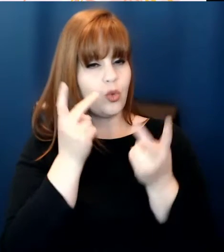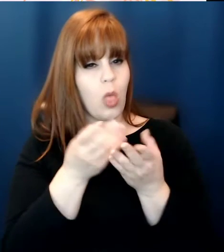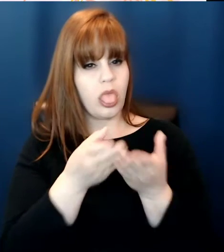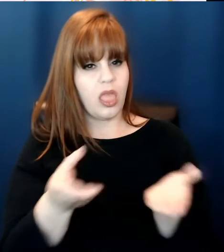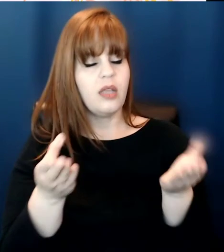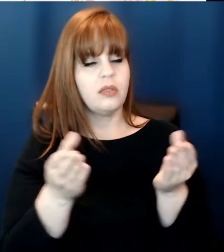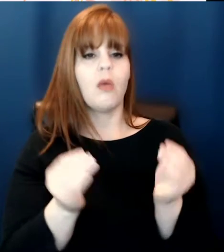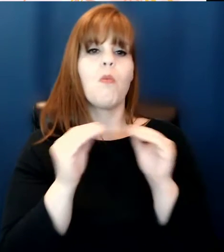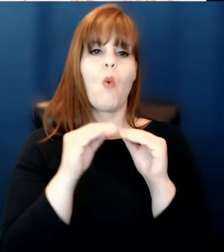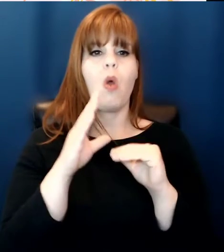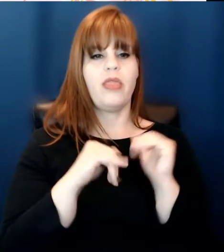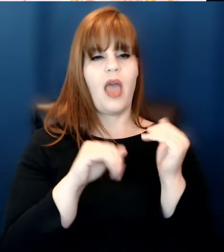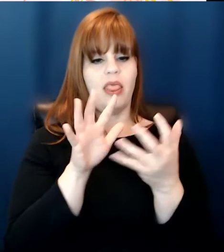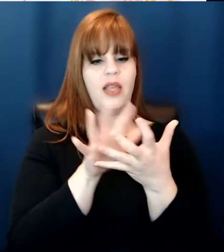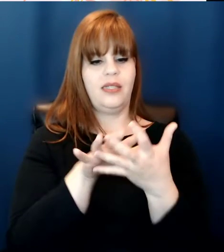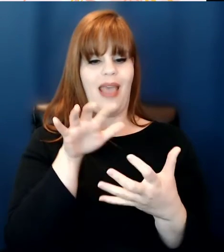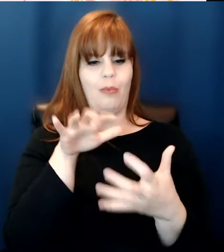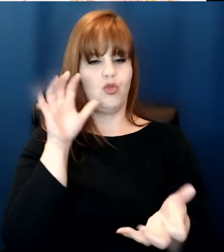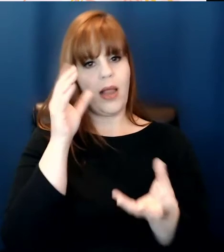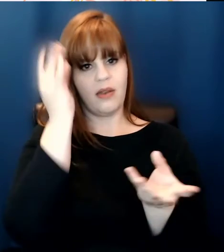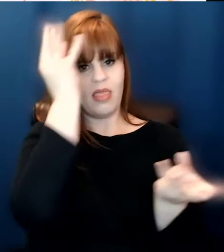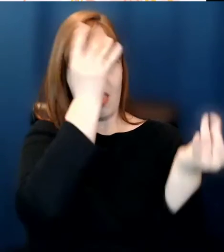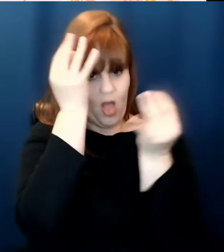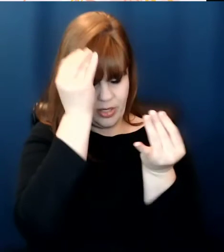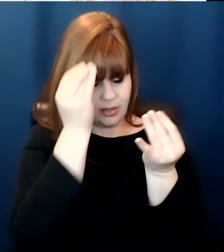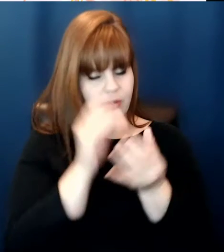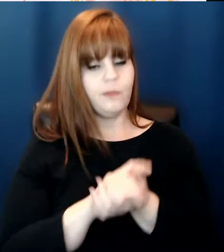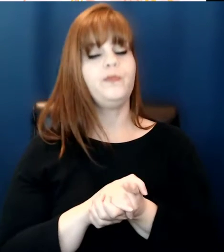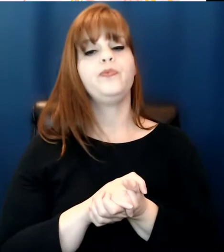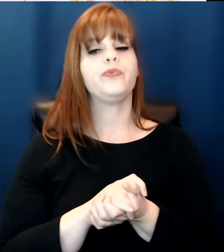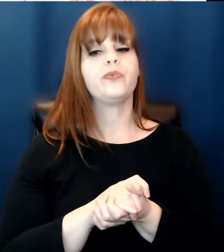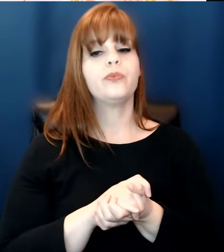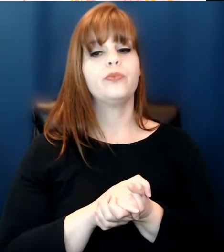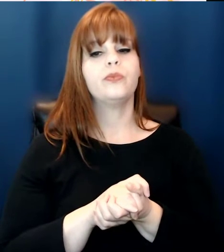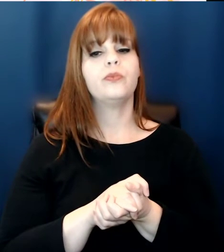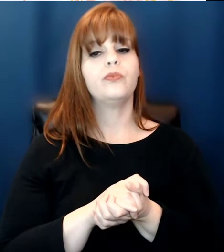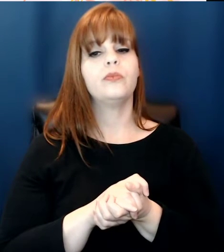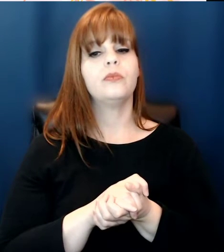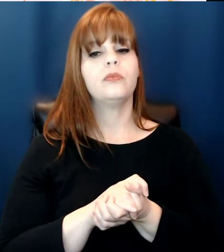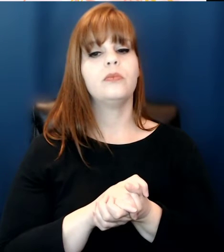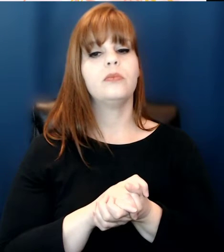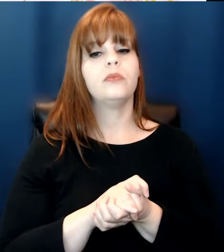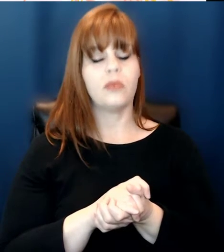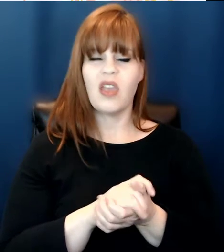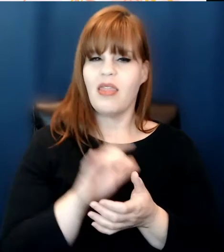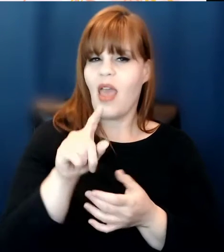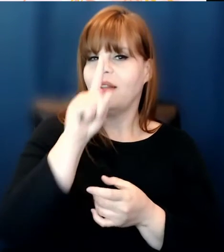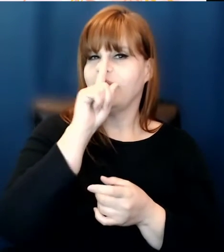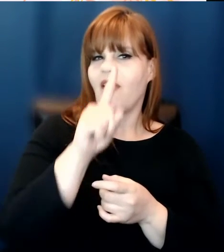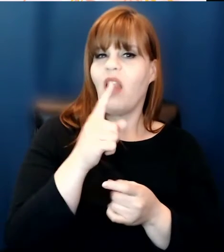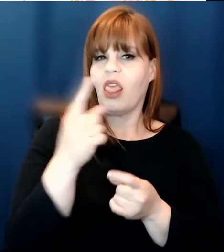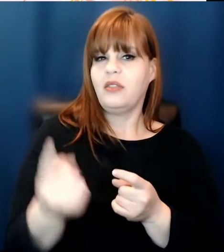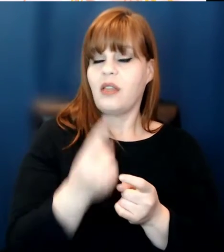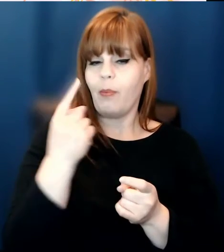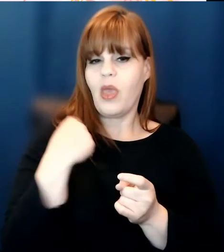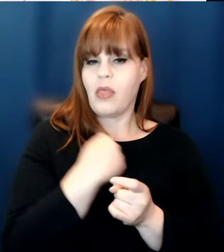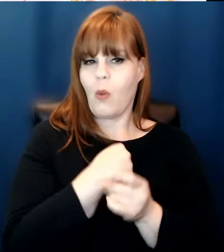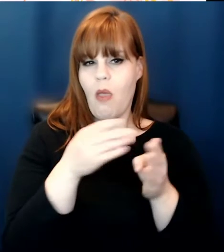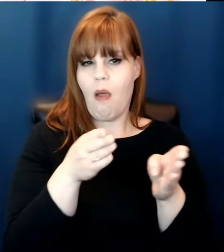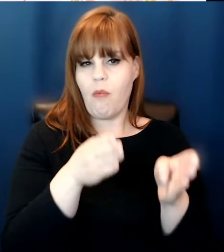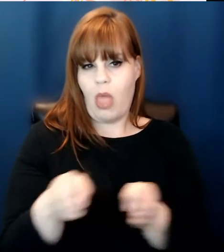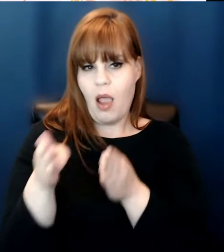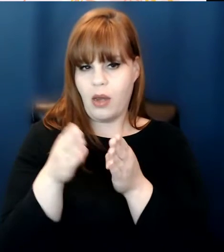visual stuff more than these abstract thoughts, and that's definitely something that we're planning